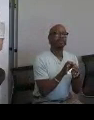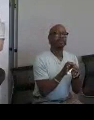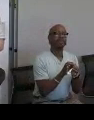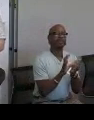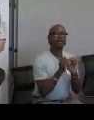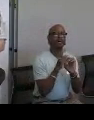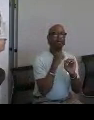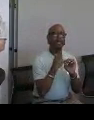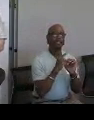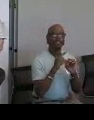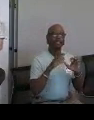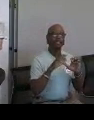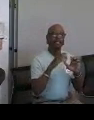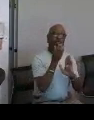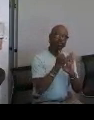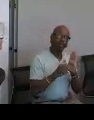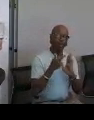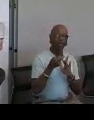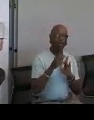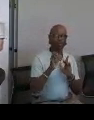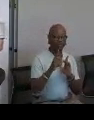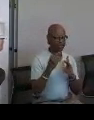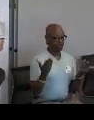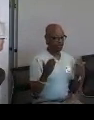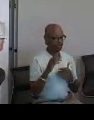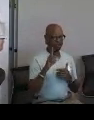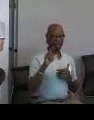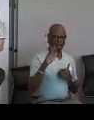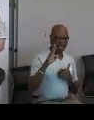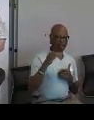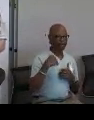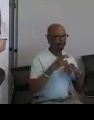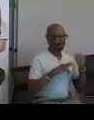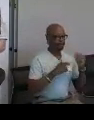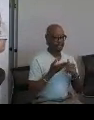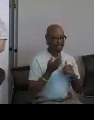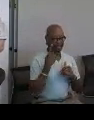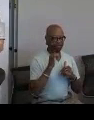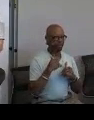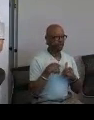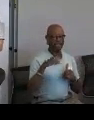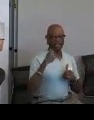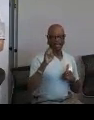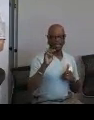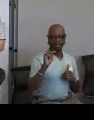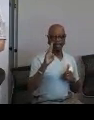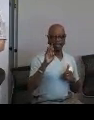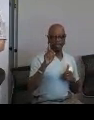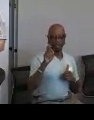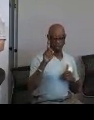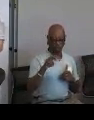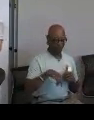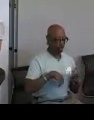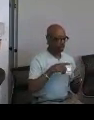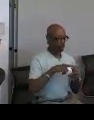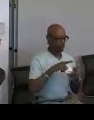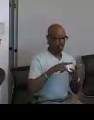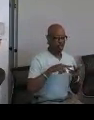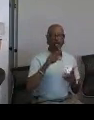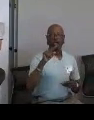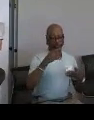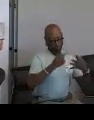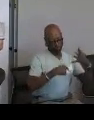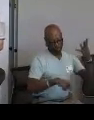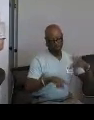tactile production. So here at the Mad Lab, building things with for output for an embosser, swell form, thermoform, 3D printing,